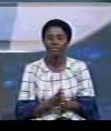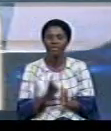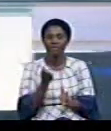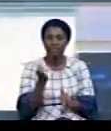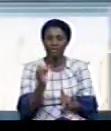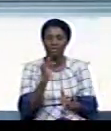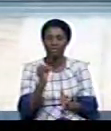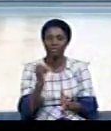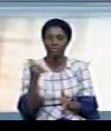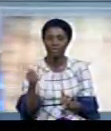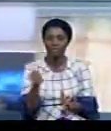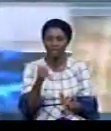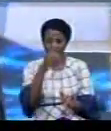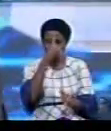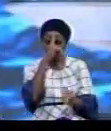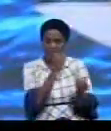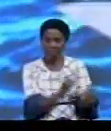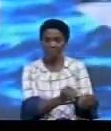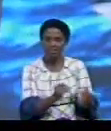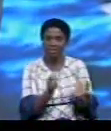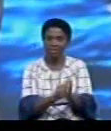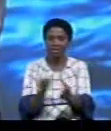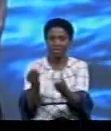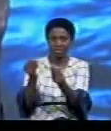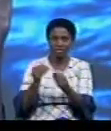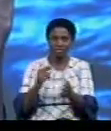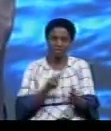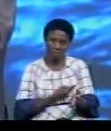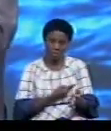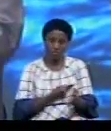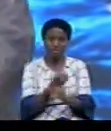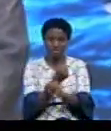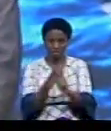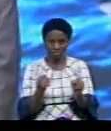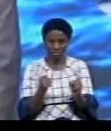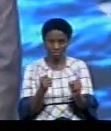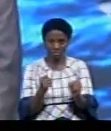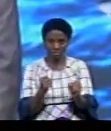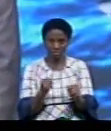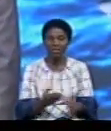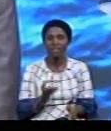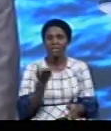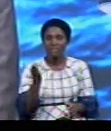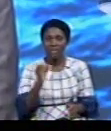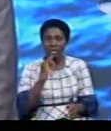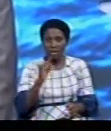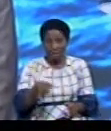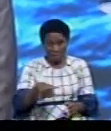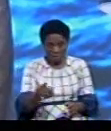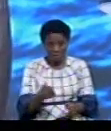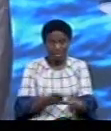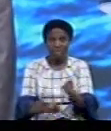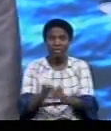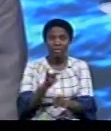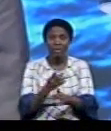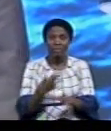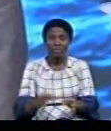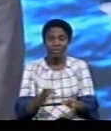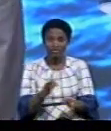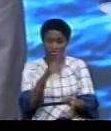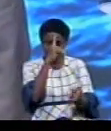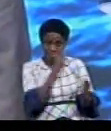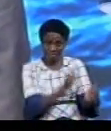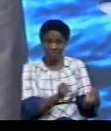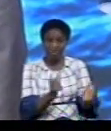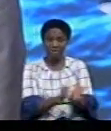faith that grants us salvation. There is another kind of faith that